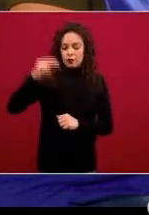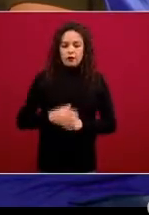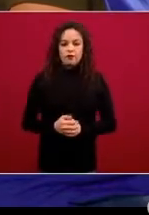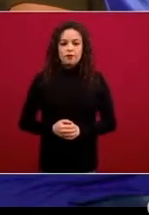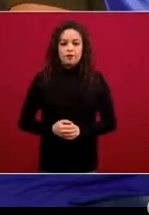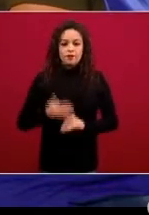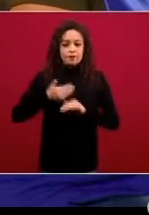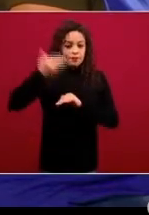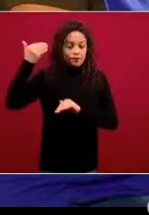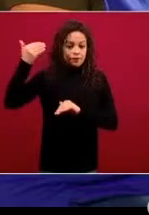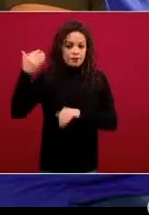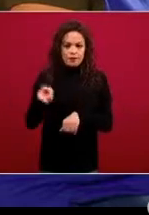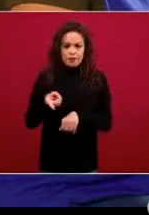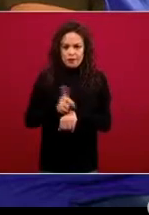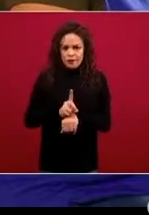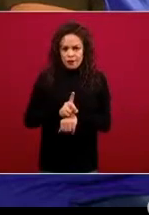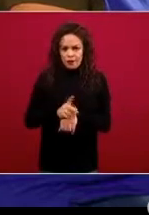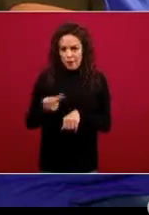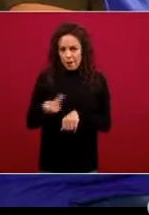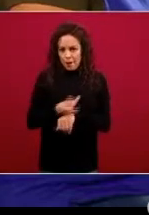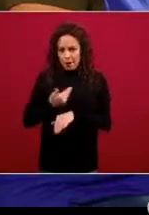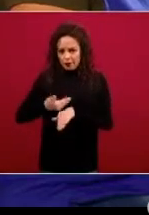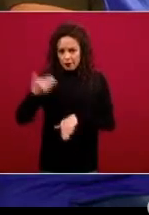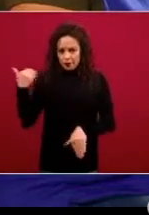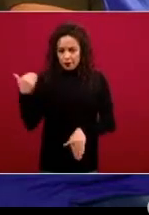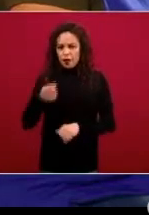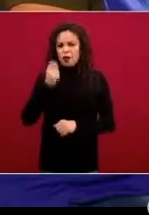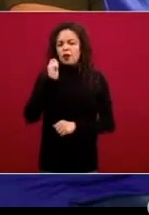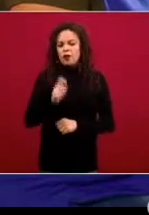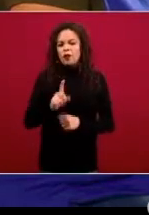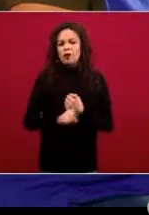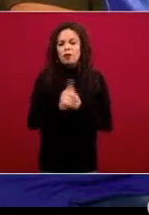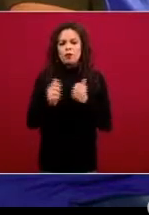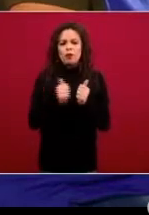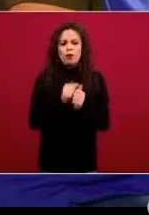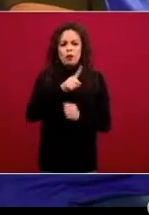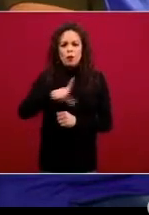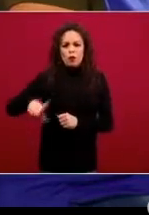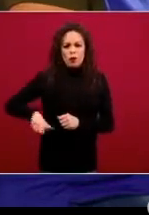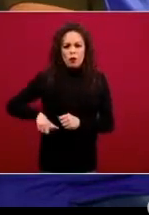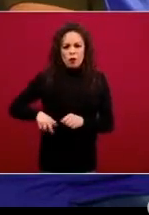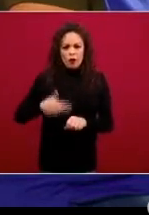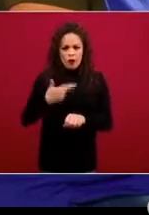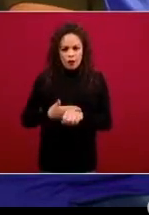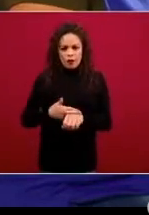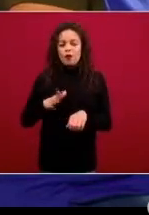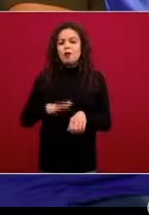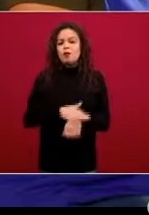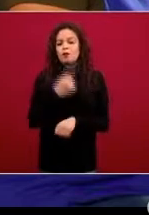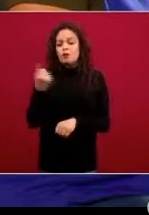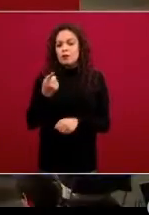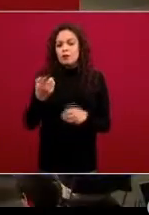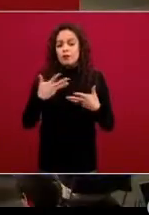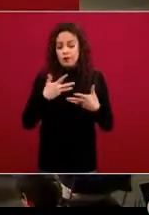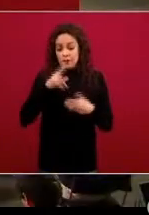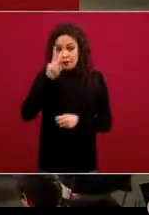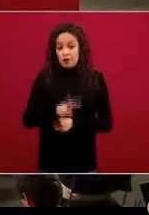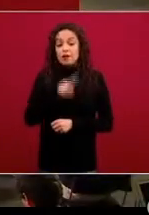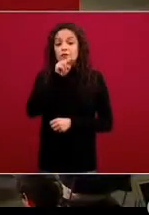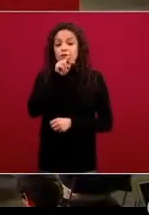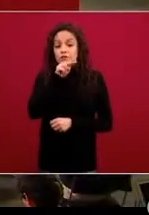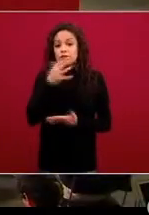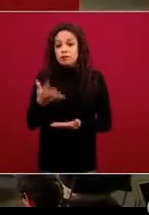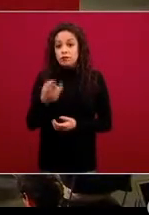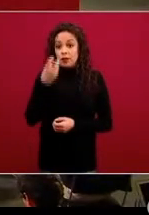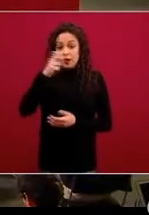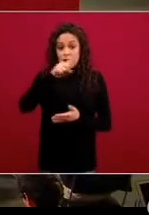me, sir. I'm very worried. This seems very worrisome because we don't know what's going to be going on in the next